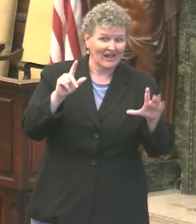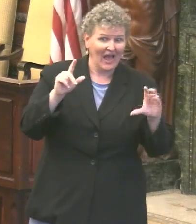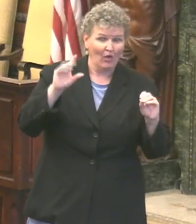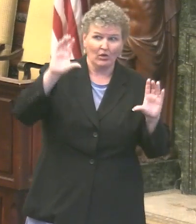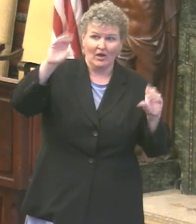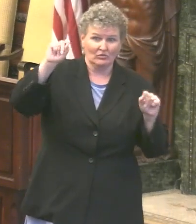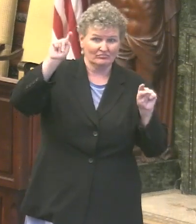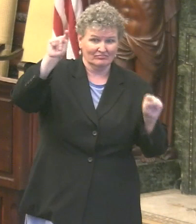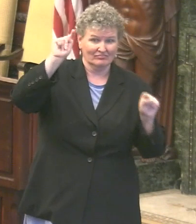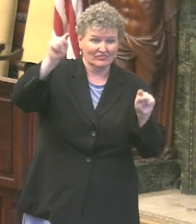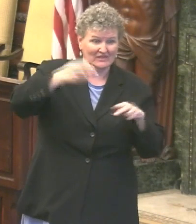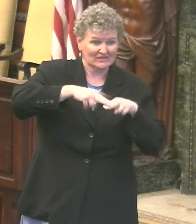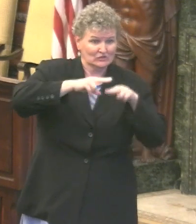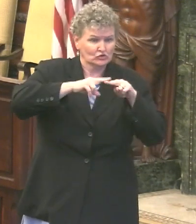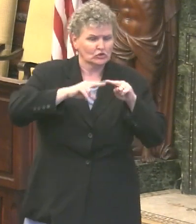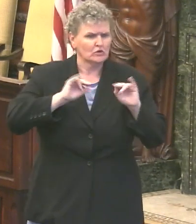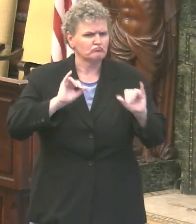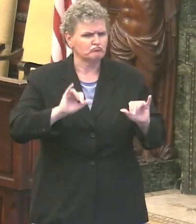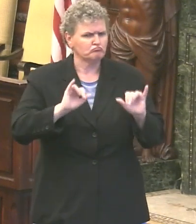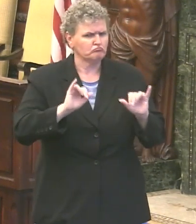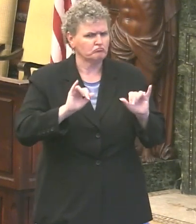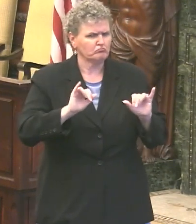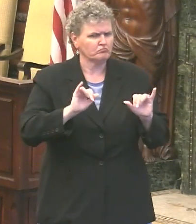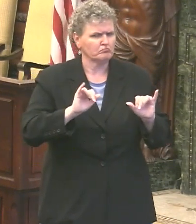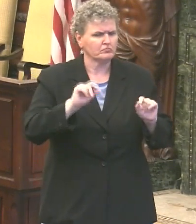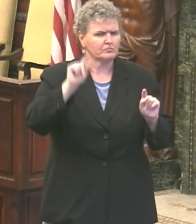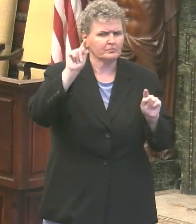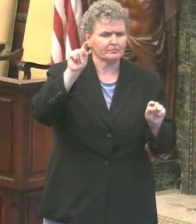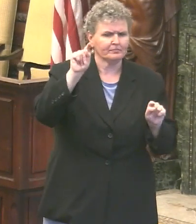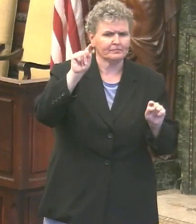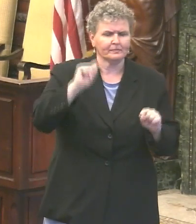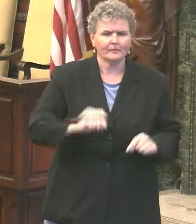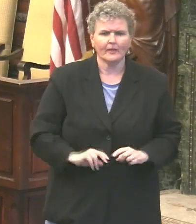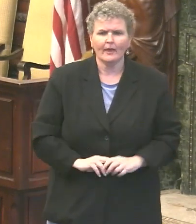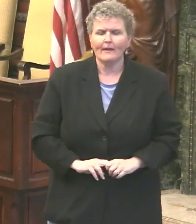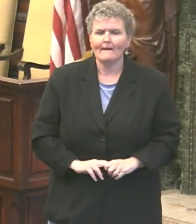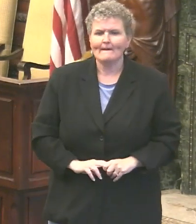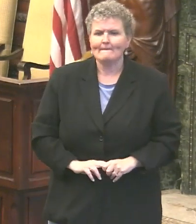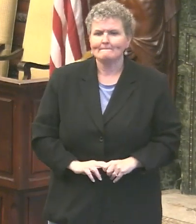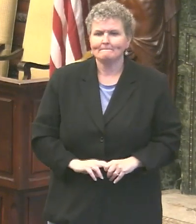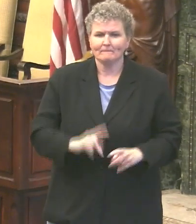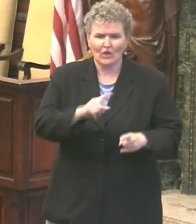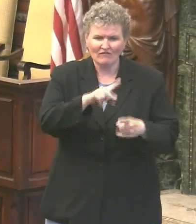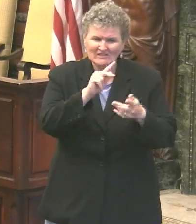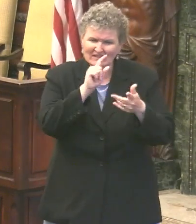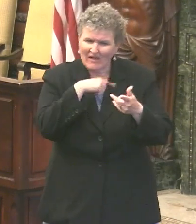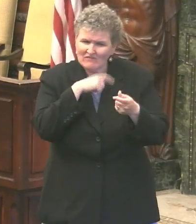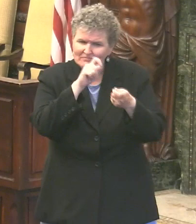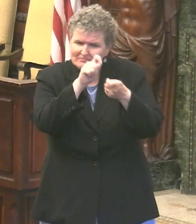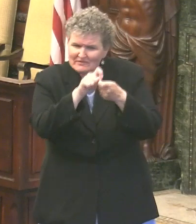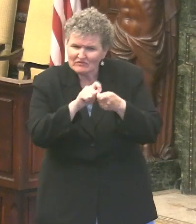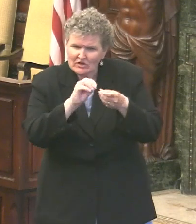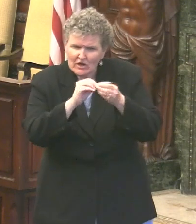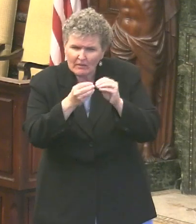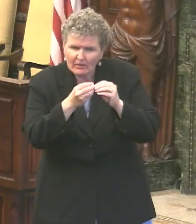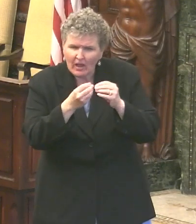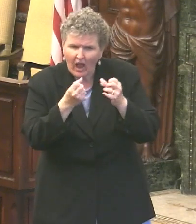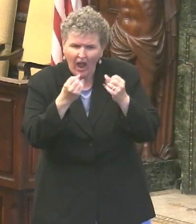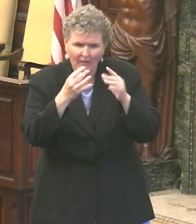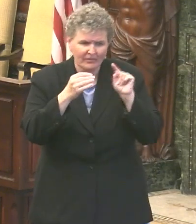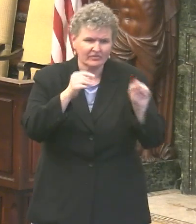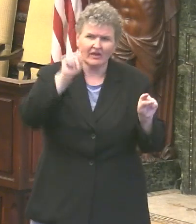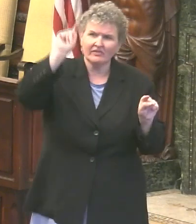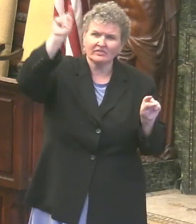then, and no particular number or like to quantify that. Can you say that at this point, or?